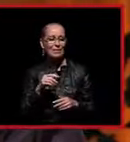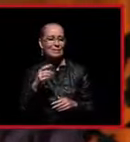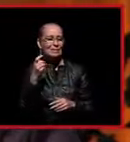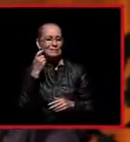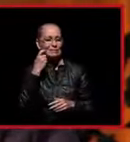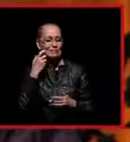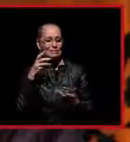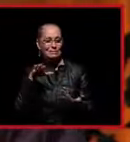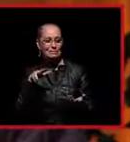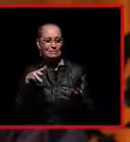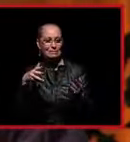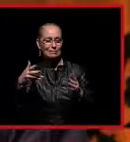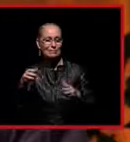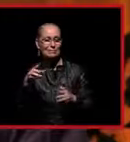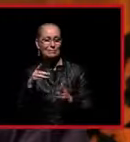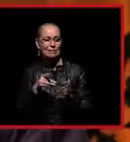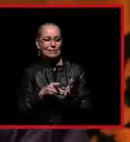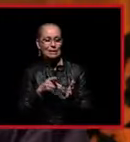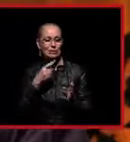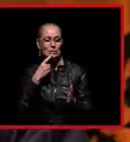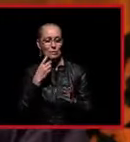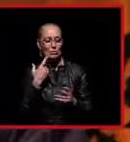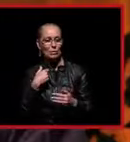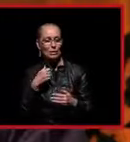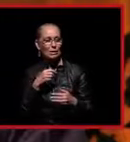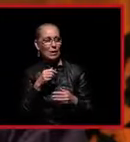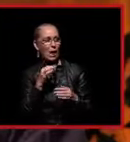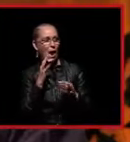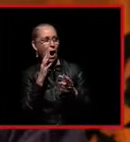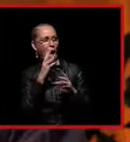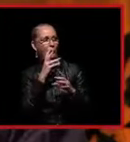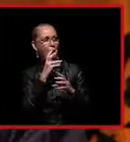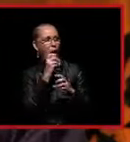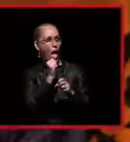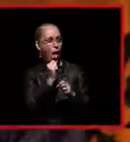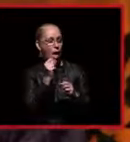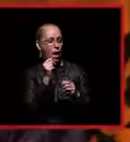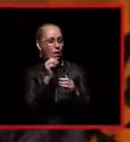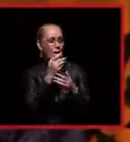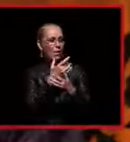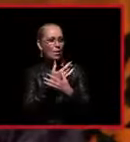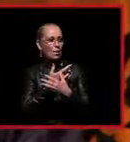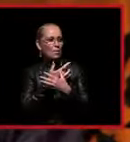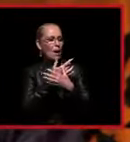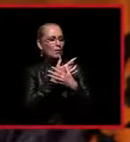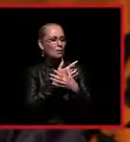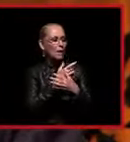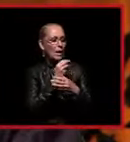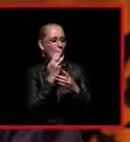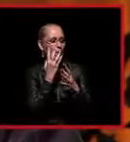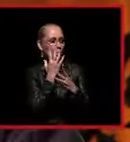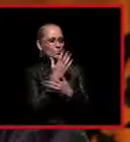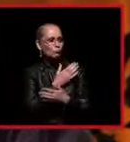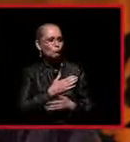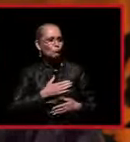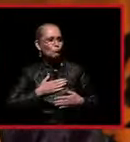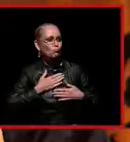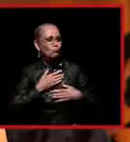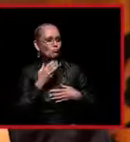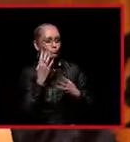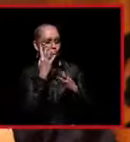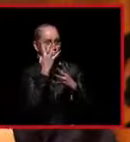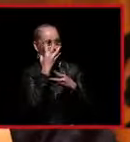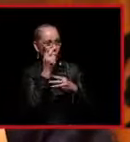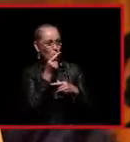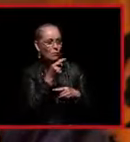in the beauty of the butterfly, but rarely admit the changes it has gone through to achieve that beauty." Every year, the monarch